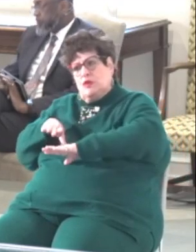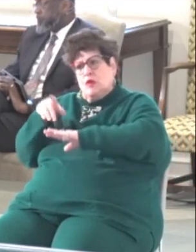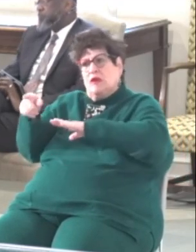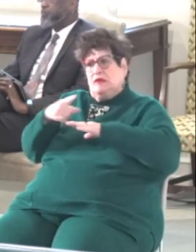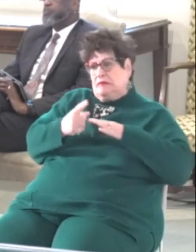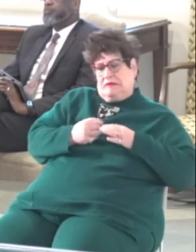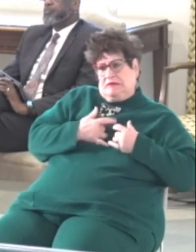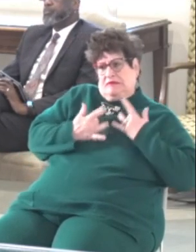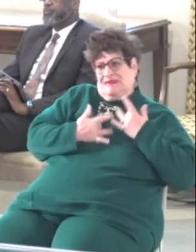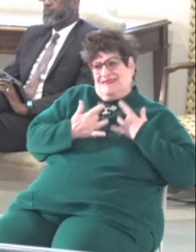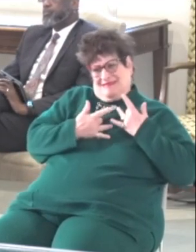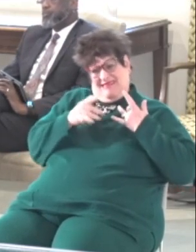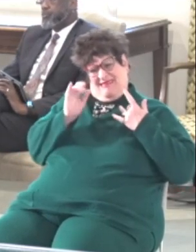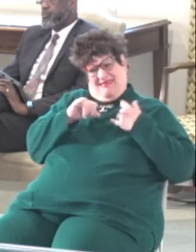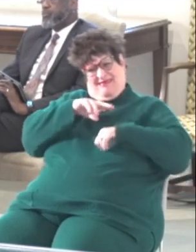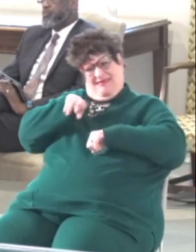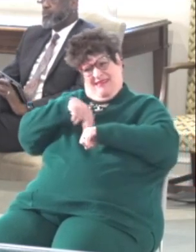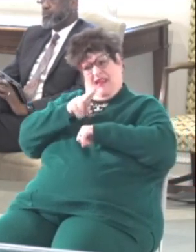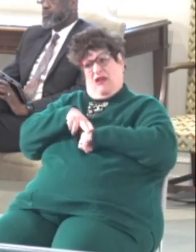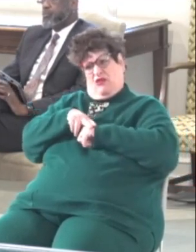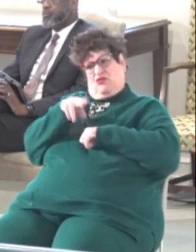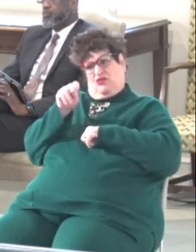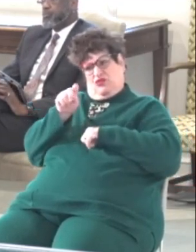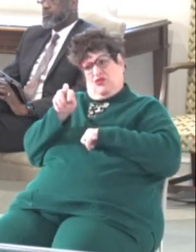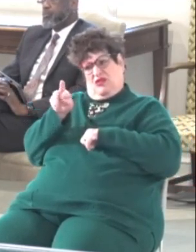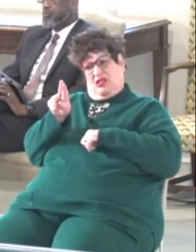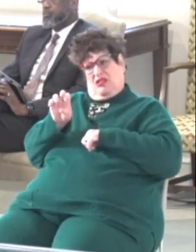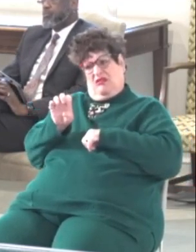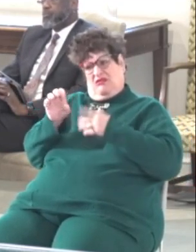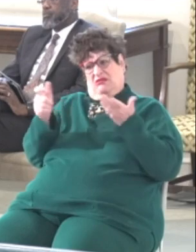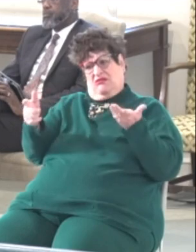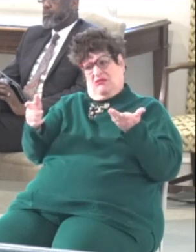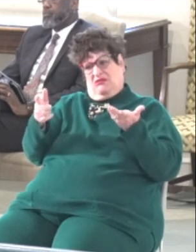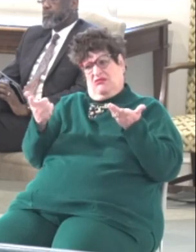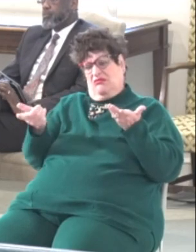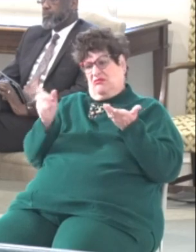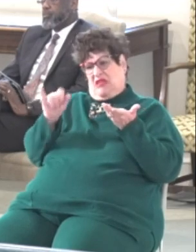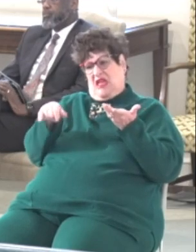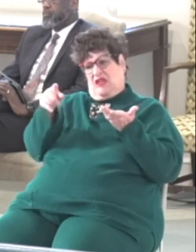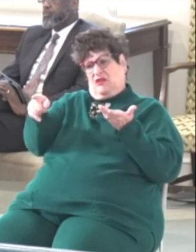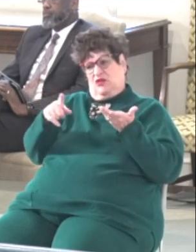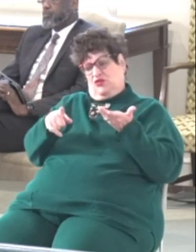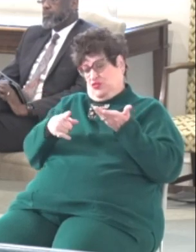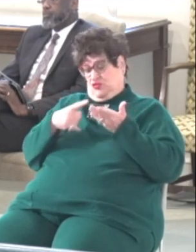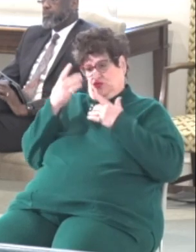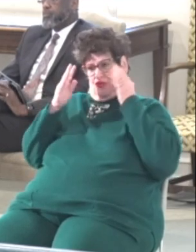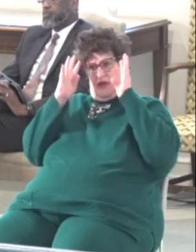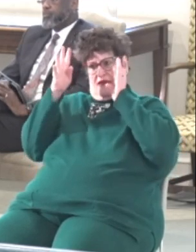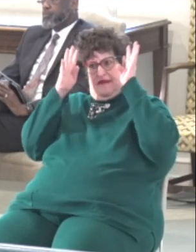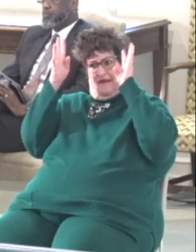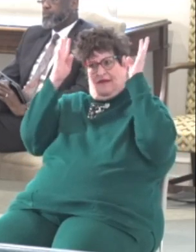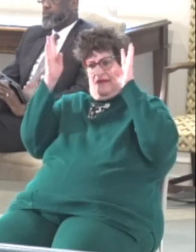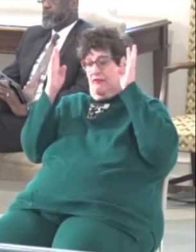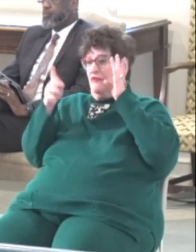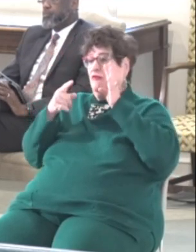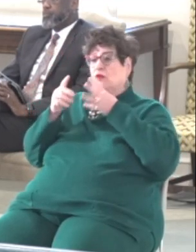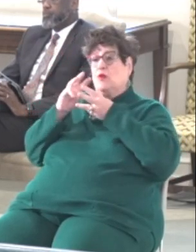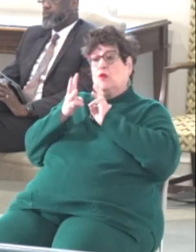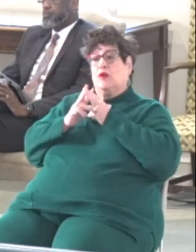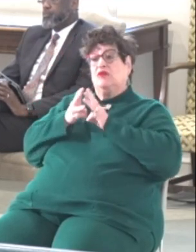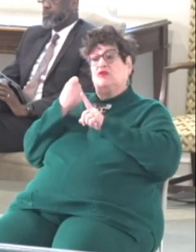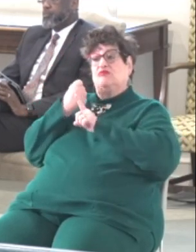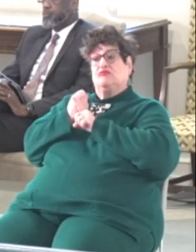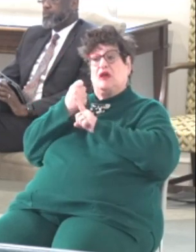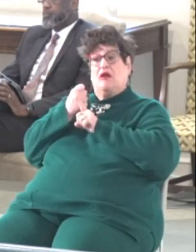natural part of living. Our creativity, our thriving. When a time like winter arrives in our